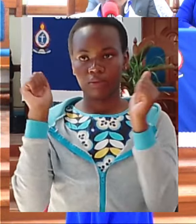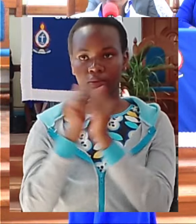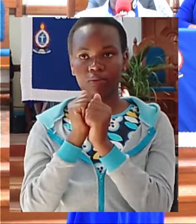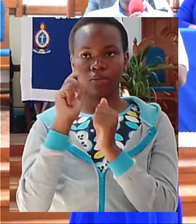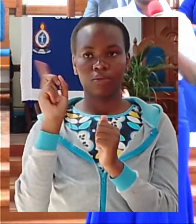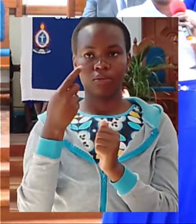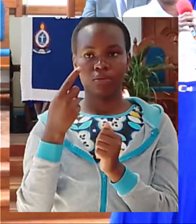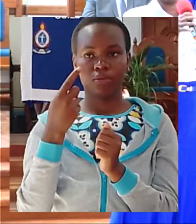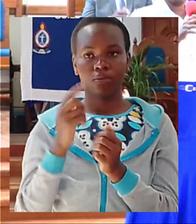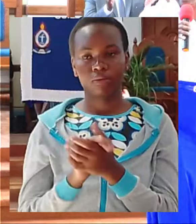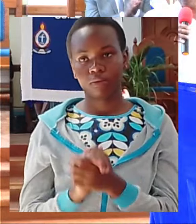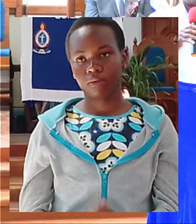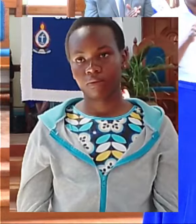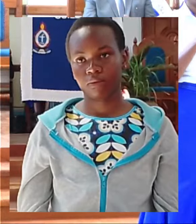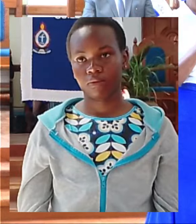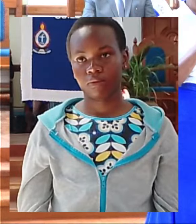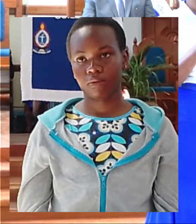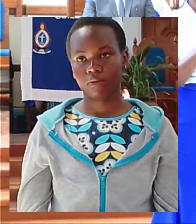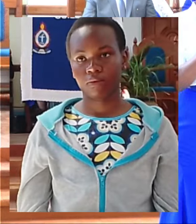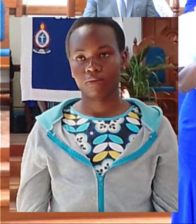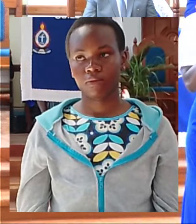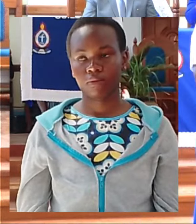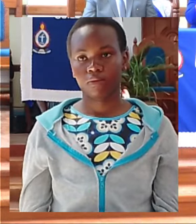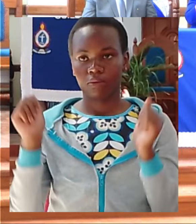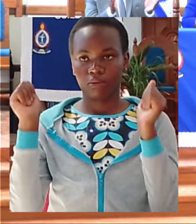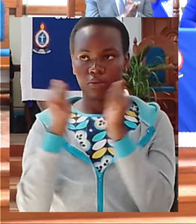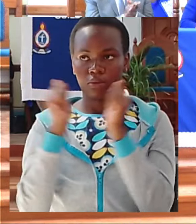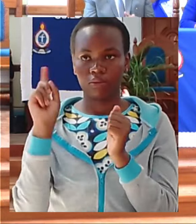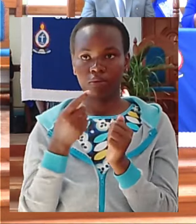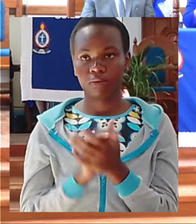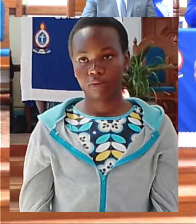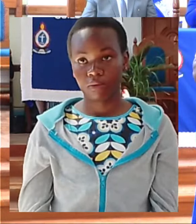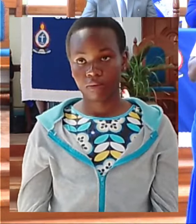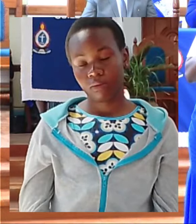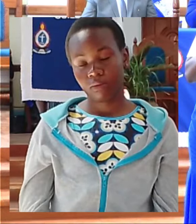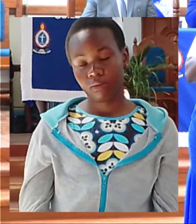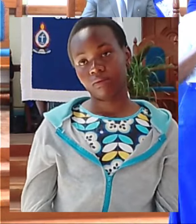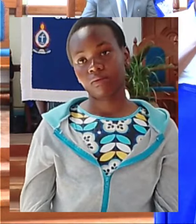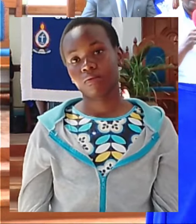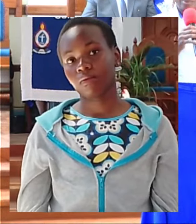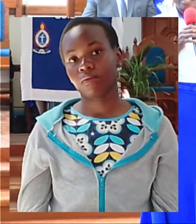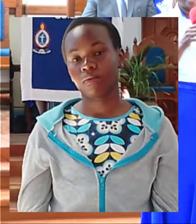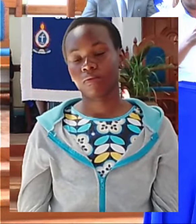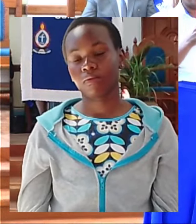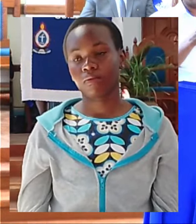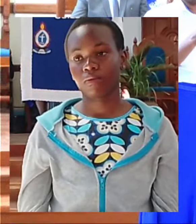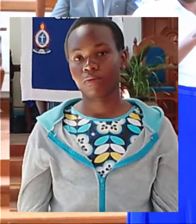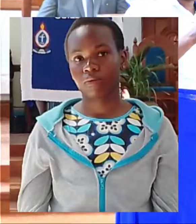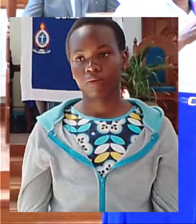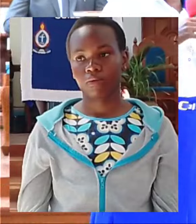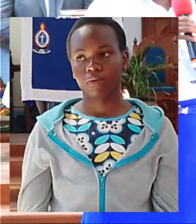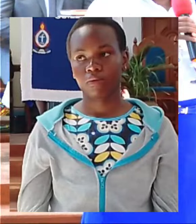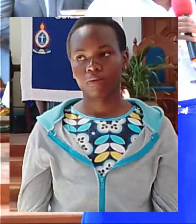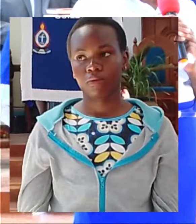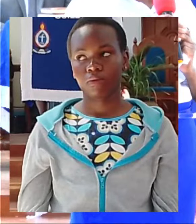10,000 shillings, a good clap. Let's give her a good clap. Thank you so much. I see Mr. Nyamo